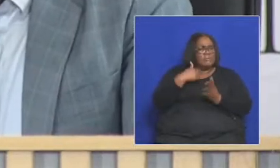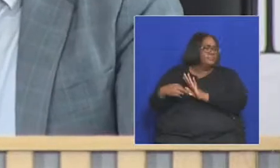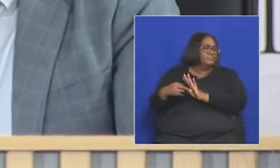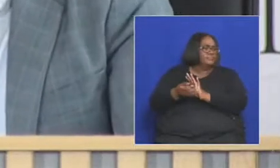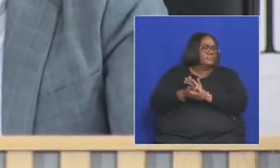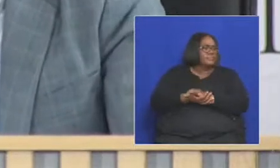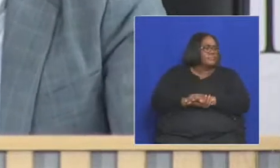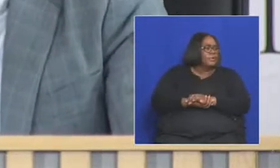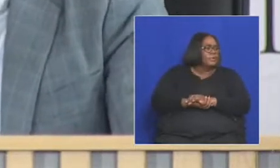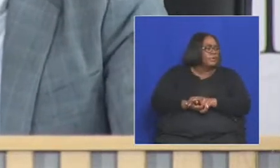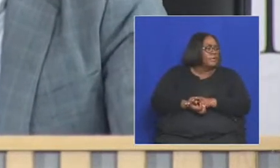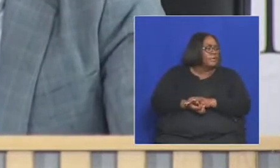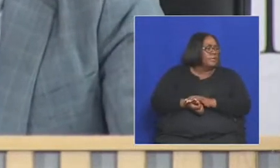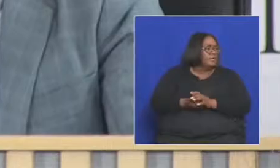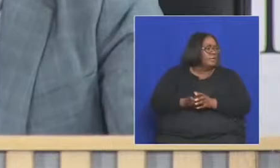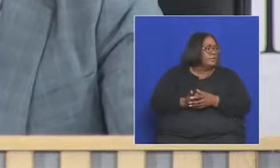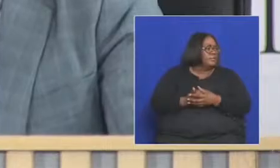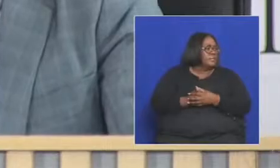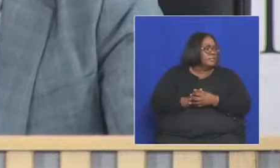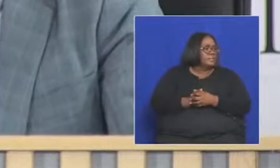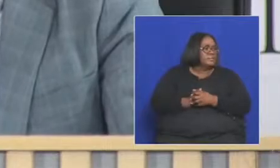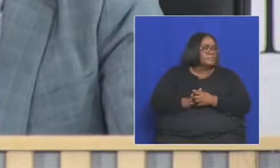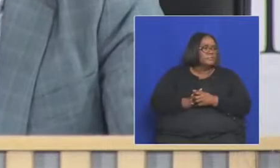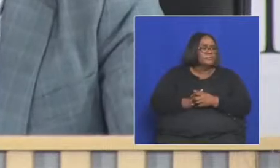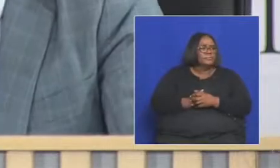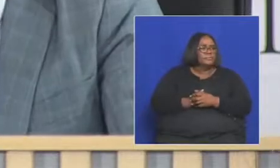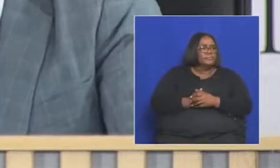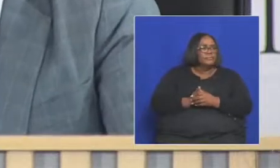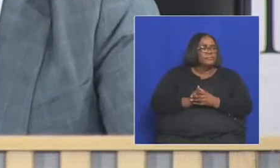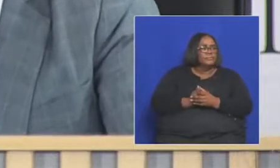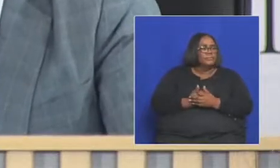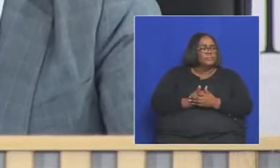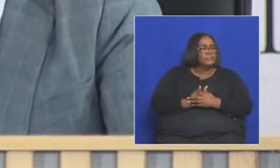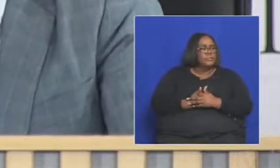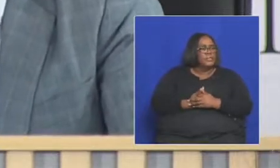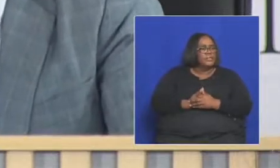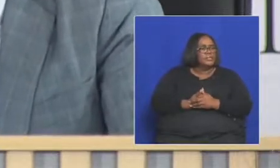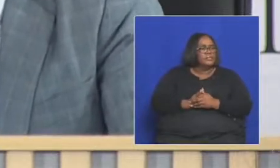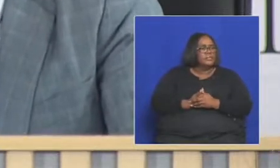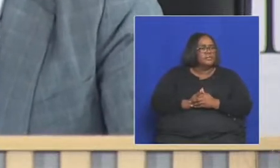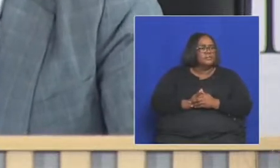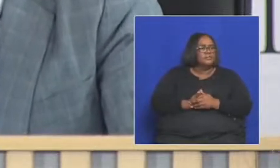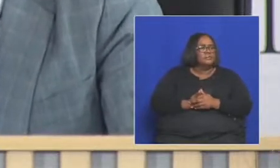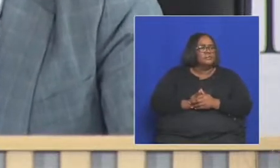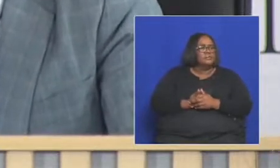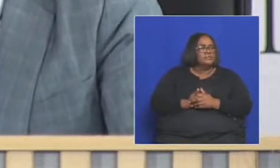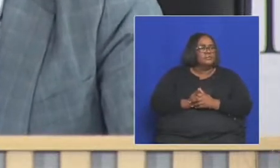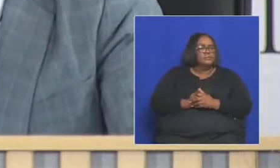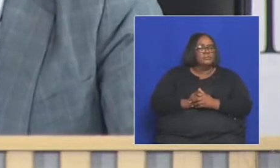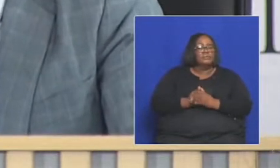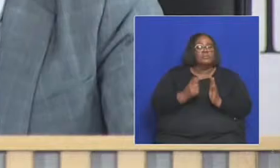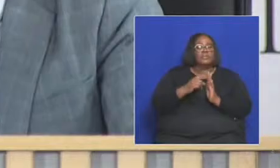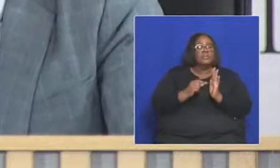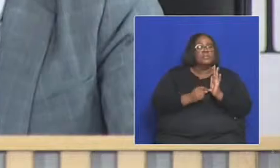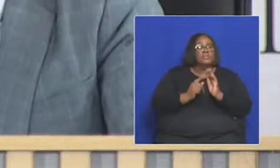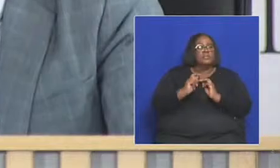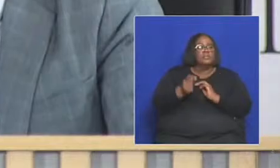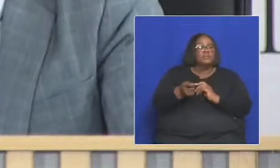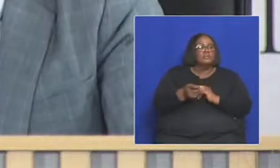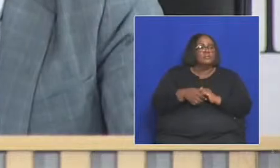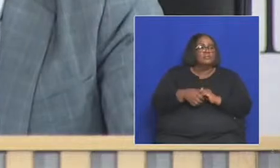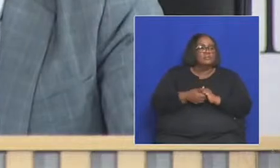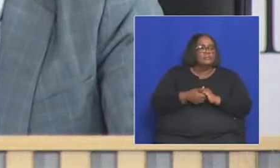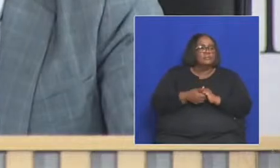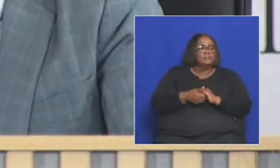Okay, let's take it in the order the date. Have you located the date? Date of payment, yes? Yes, with the reference number following. Of course,